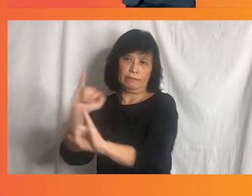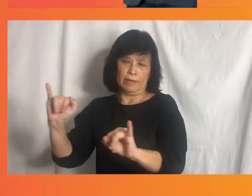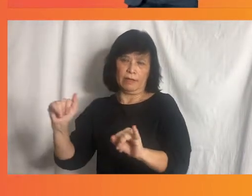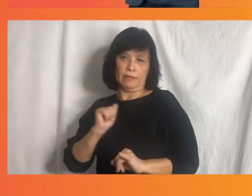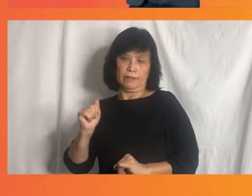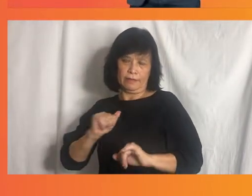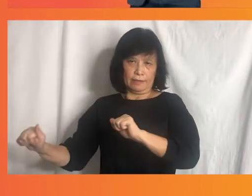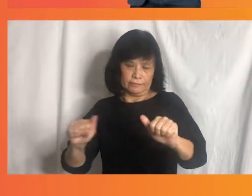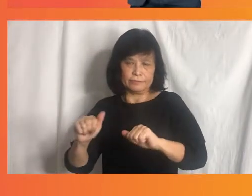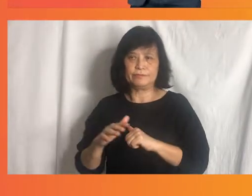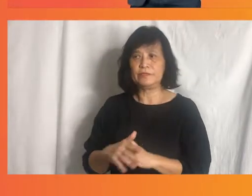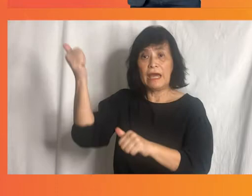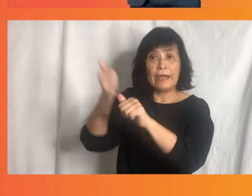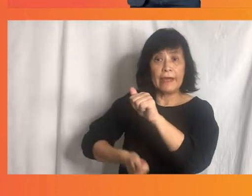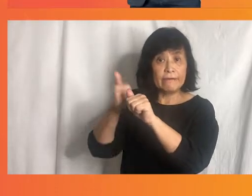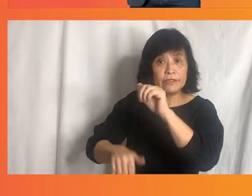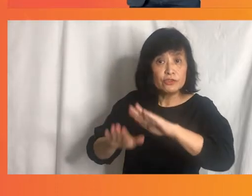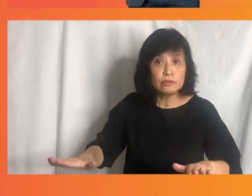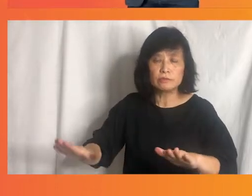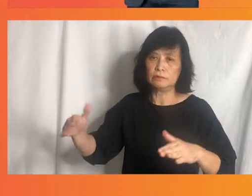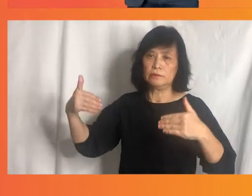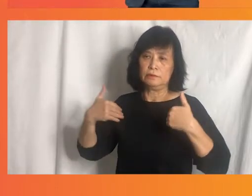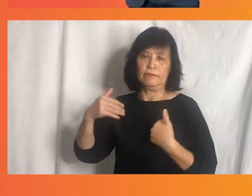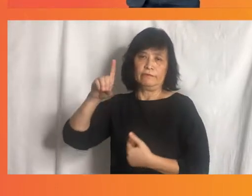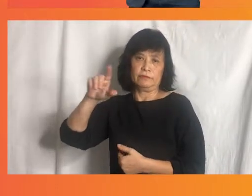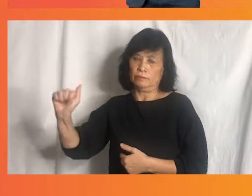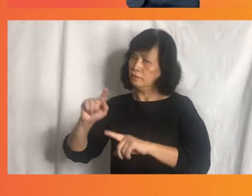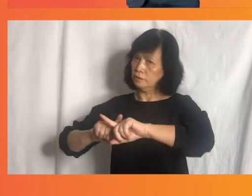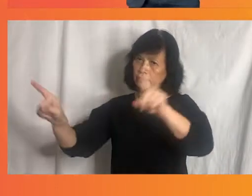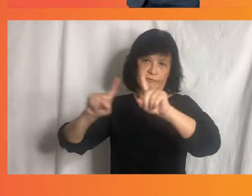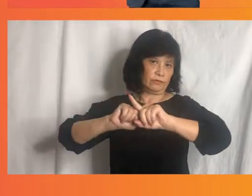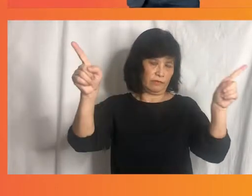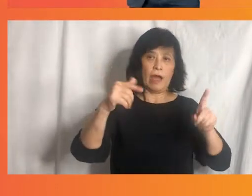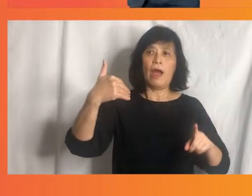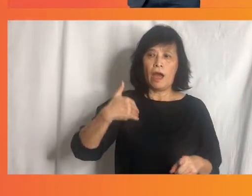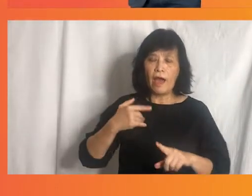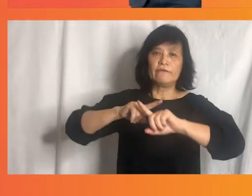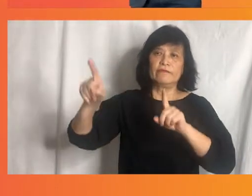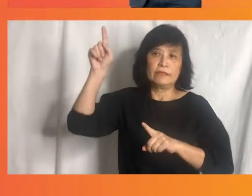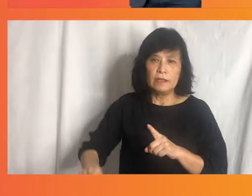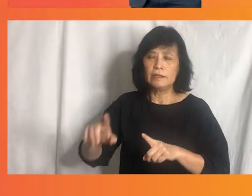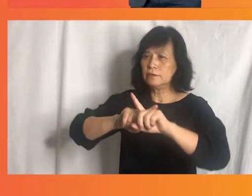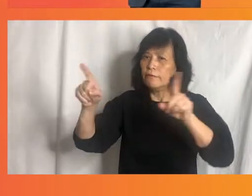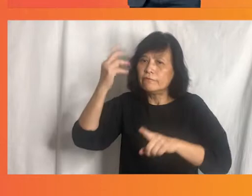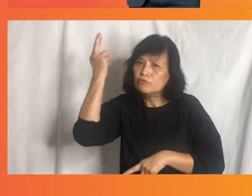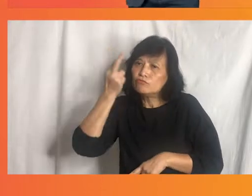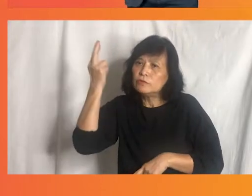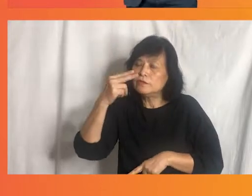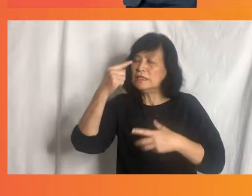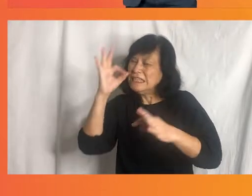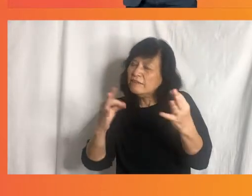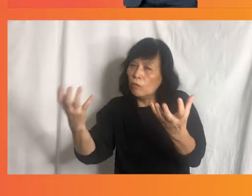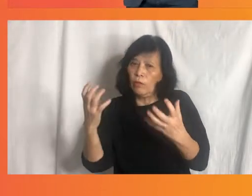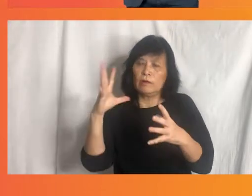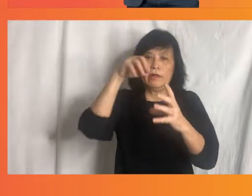Now, every child with disability is different. They have different needs and reasons for engagement in physical activity. And